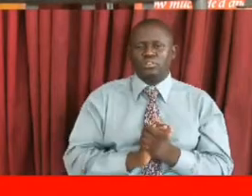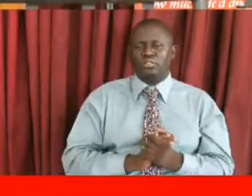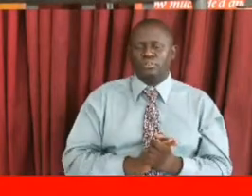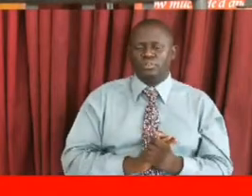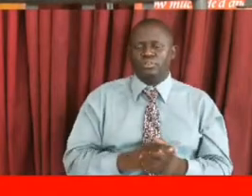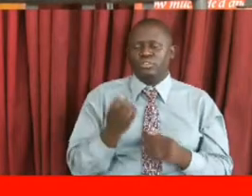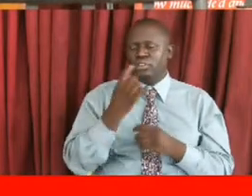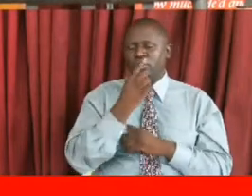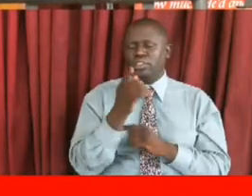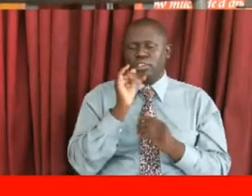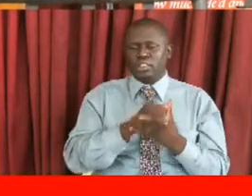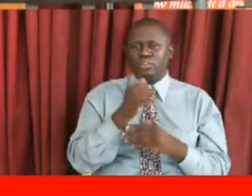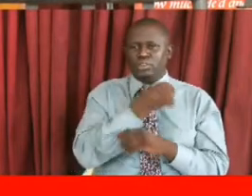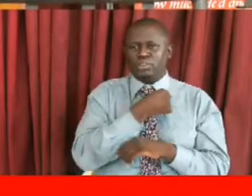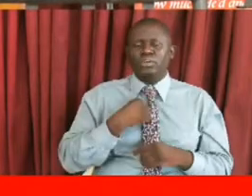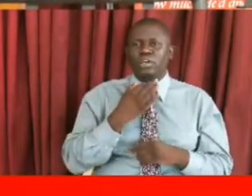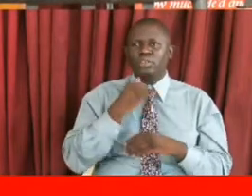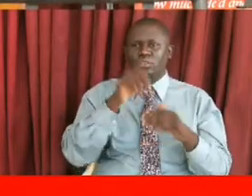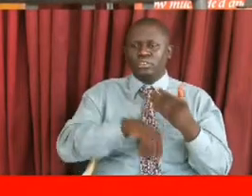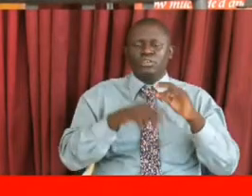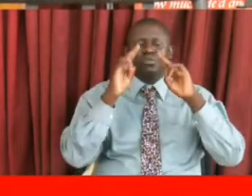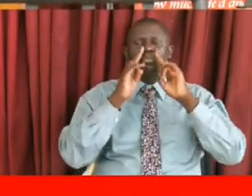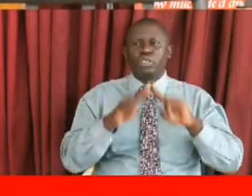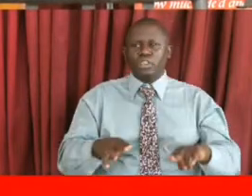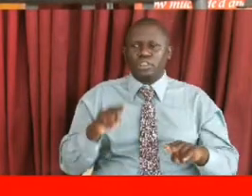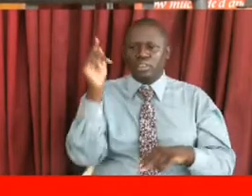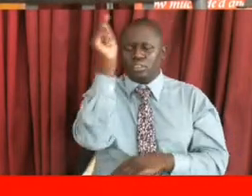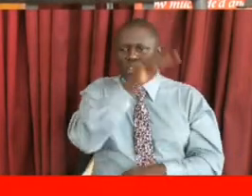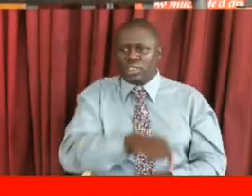that is Among Us